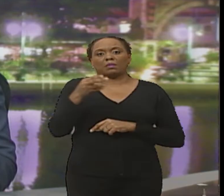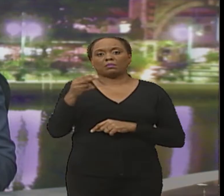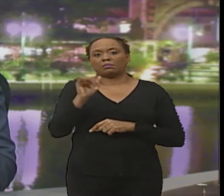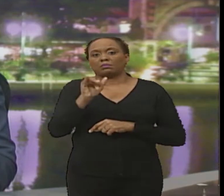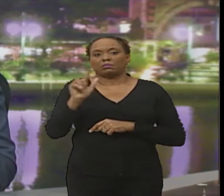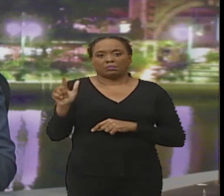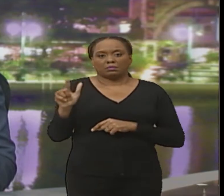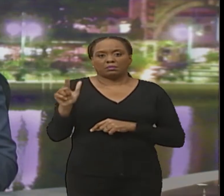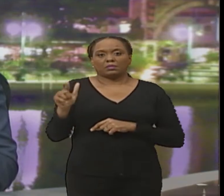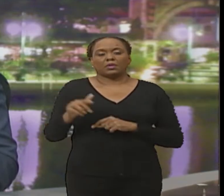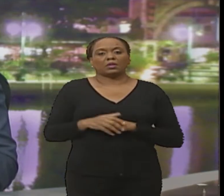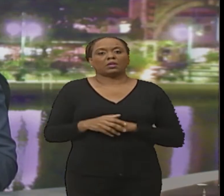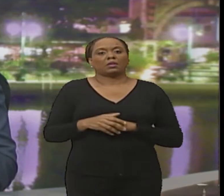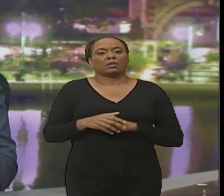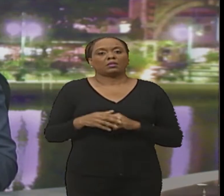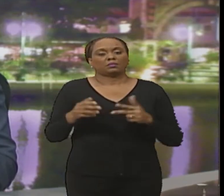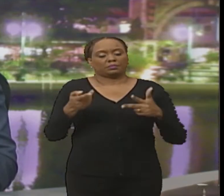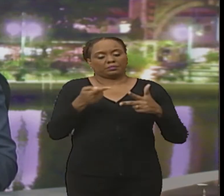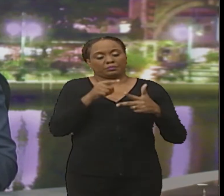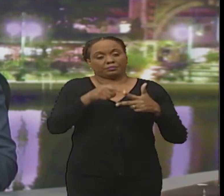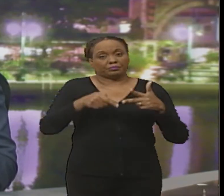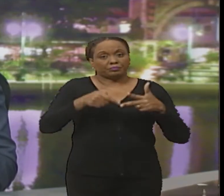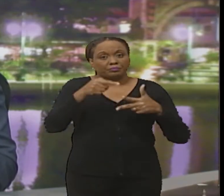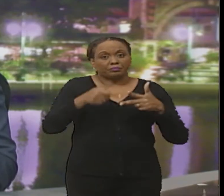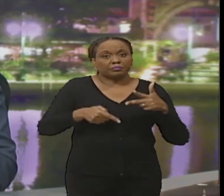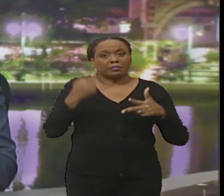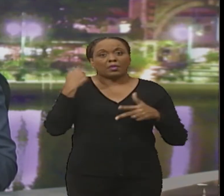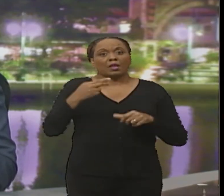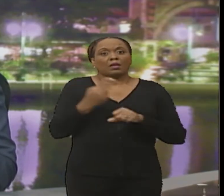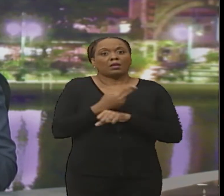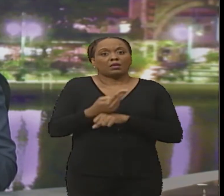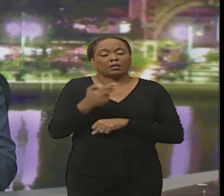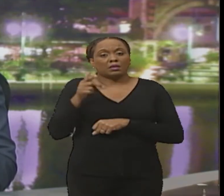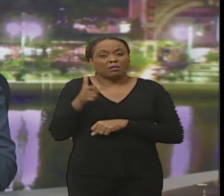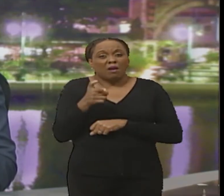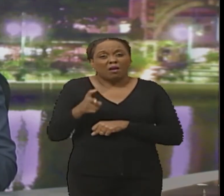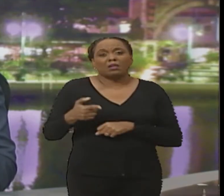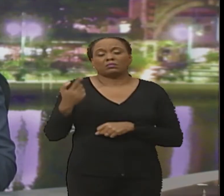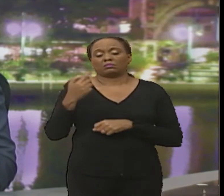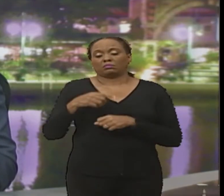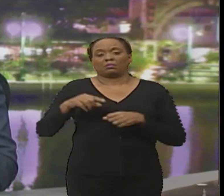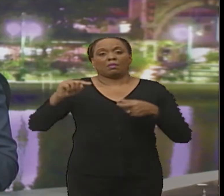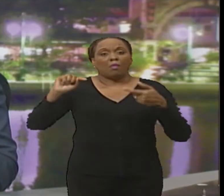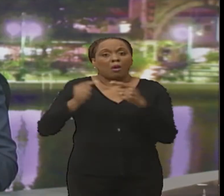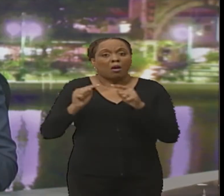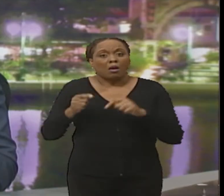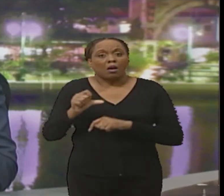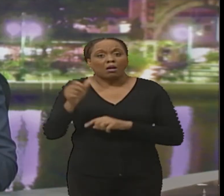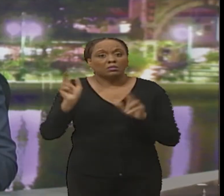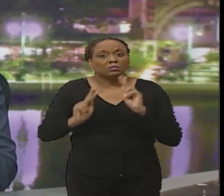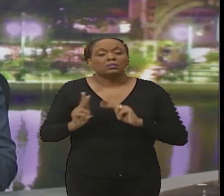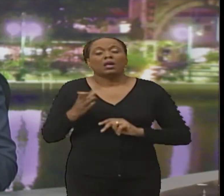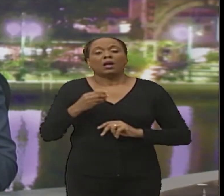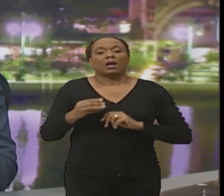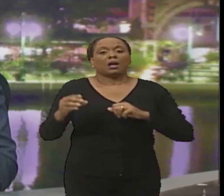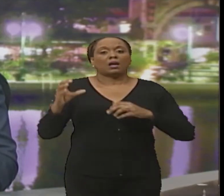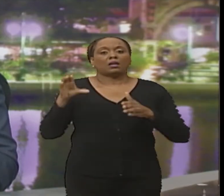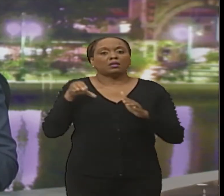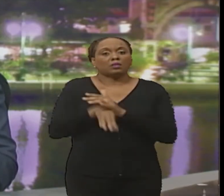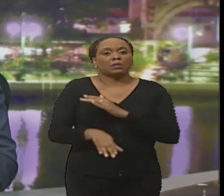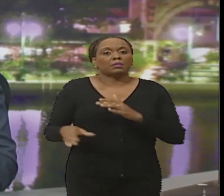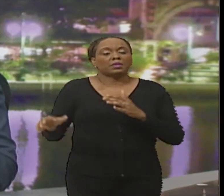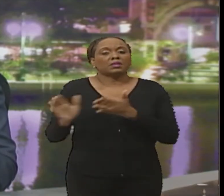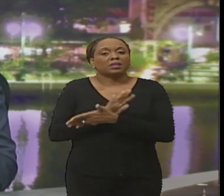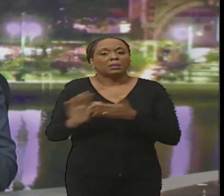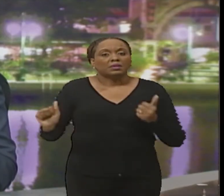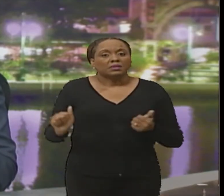of endangering life, 2 counts of use of a firearm, 2 counts of wounding with intent, and 1 count of criminal damage. The